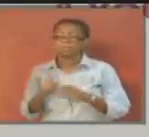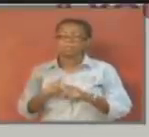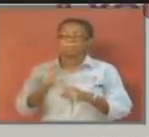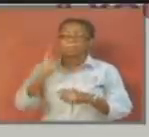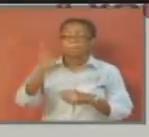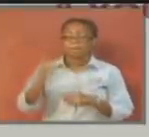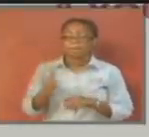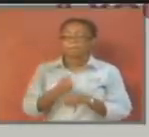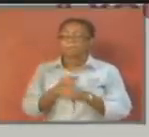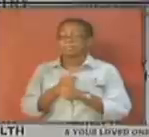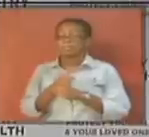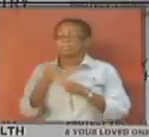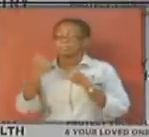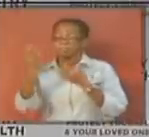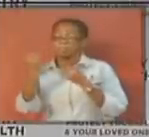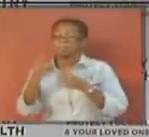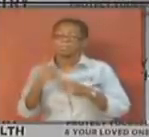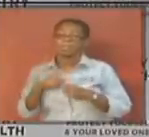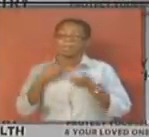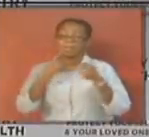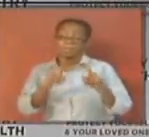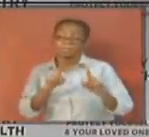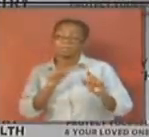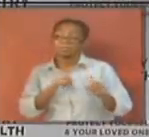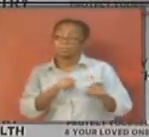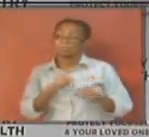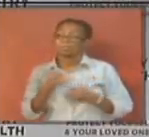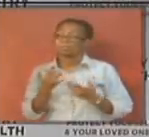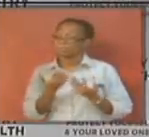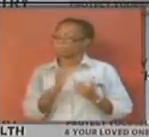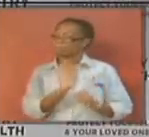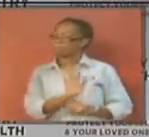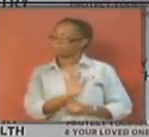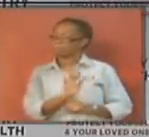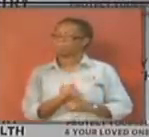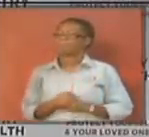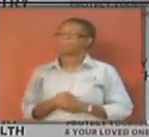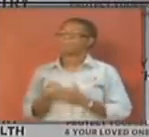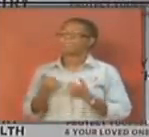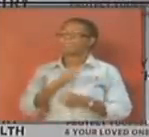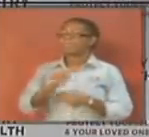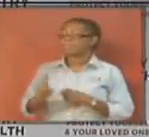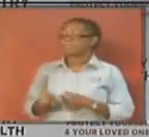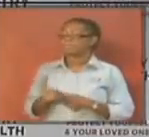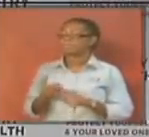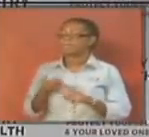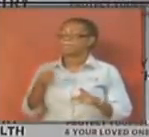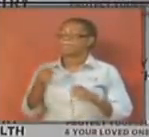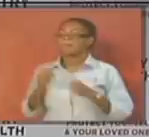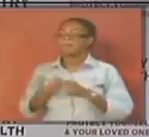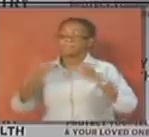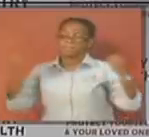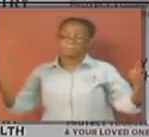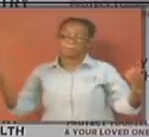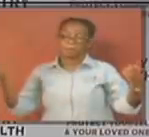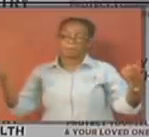well. Thank you very much. And now questions from Express newspaper, please.